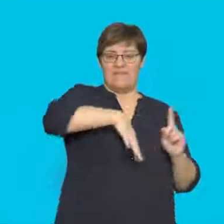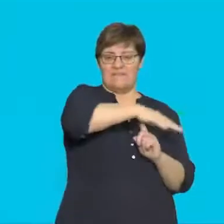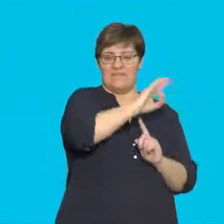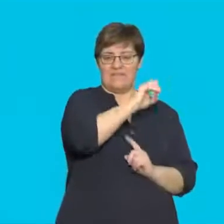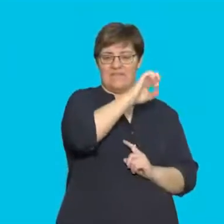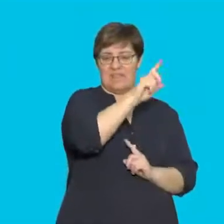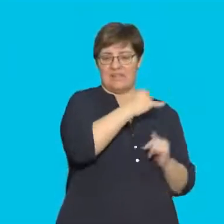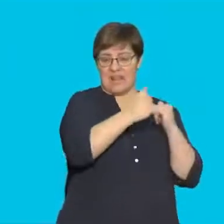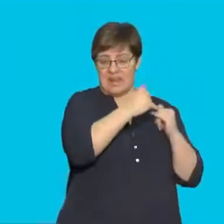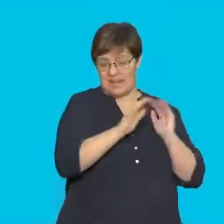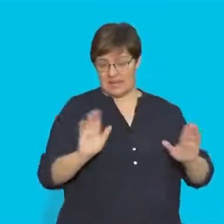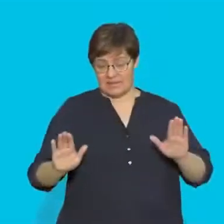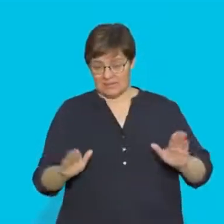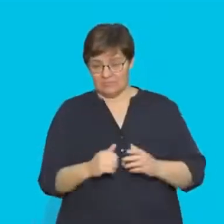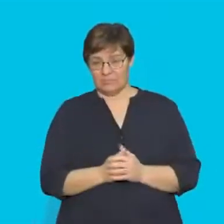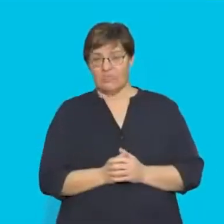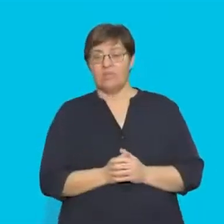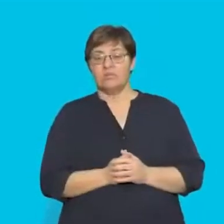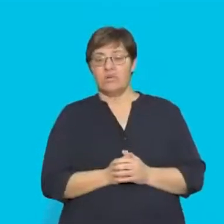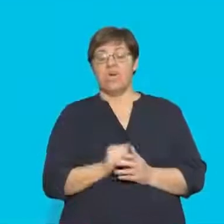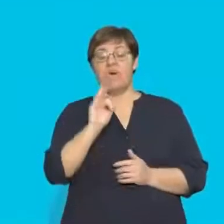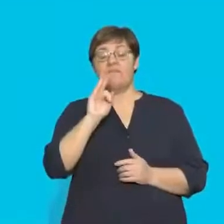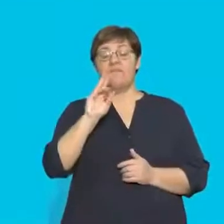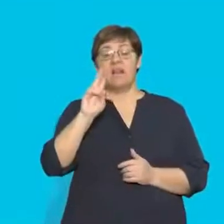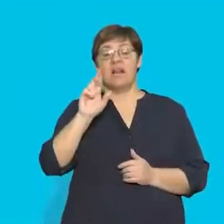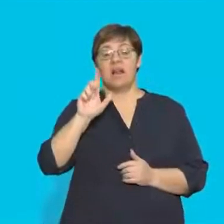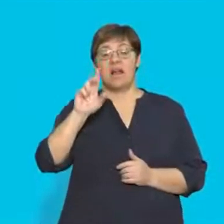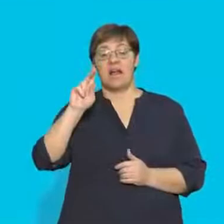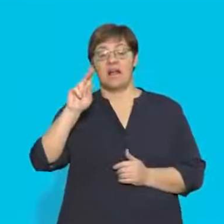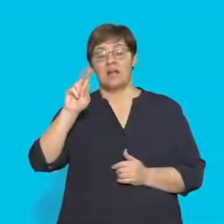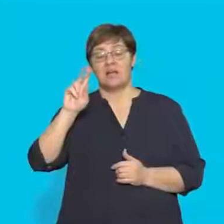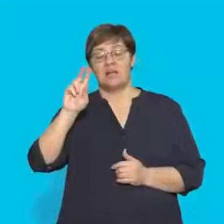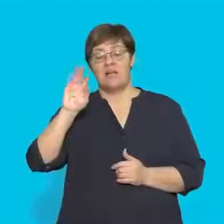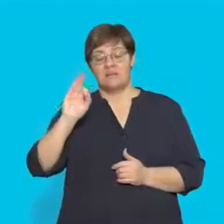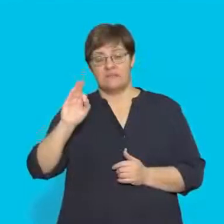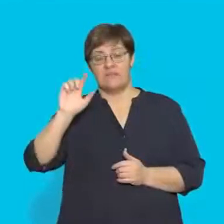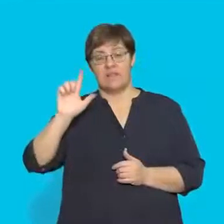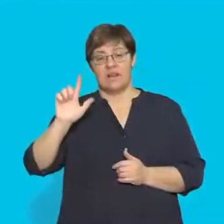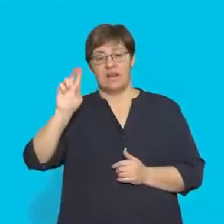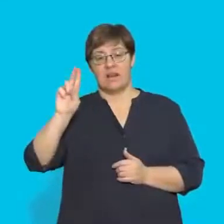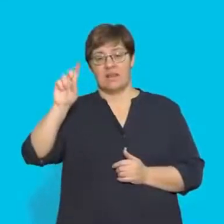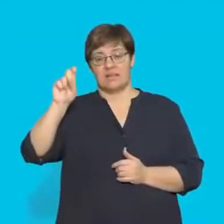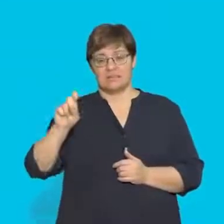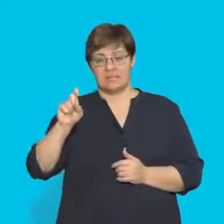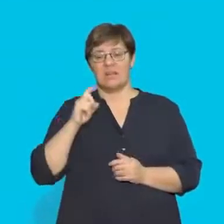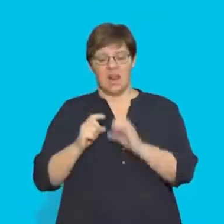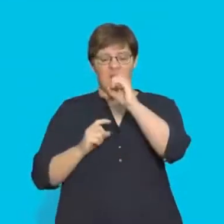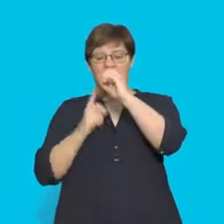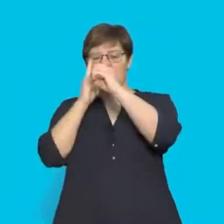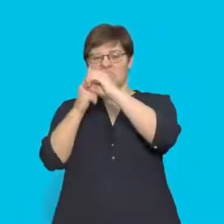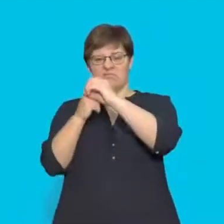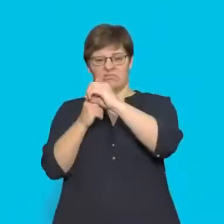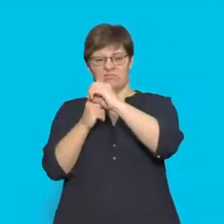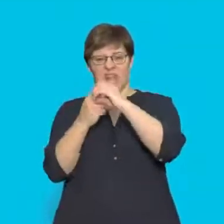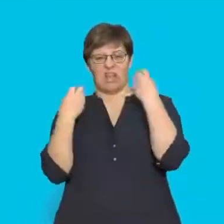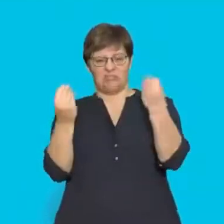let's formally define magnetic flux. So magnetic flux has an interesting symbol. It's this strange